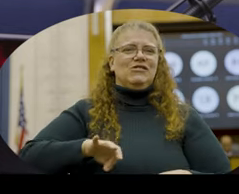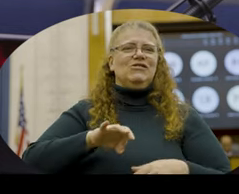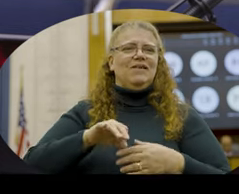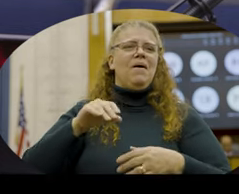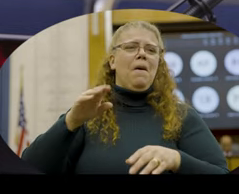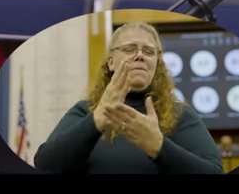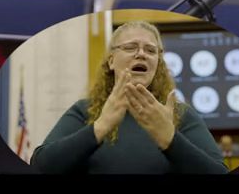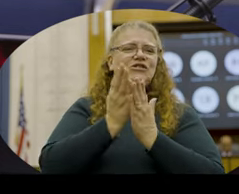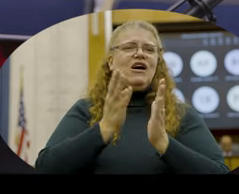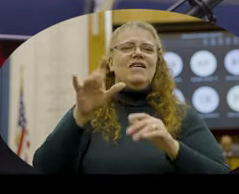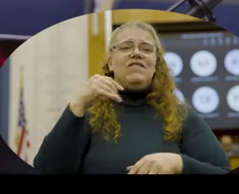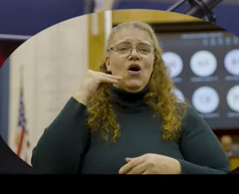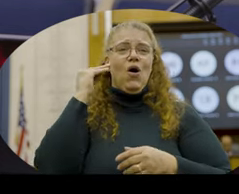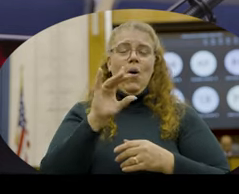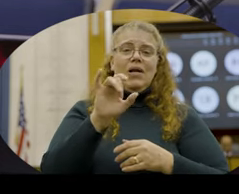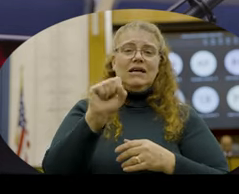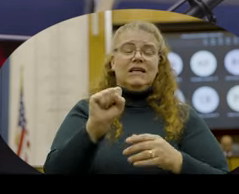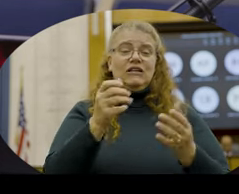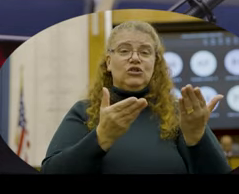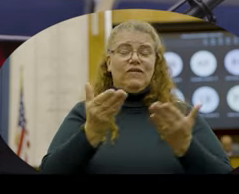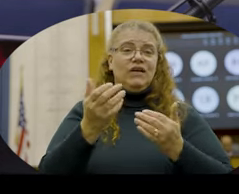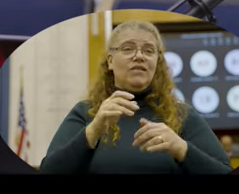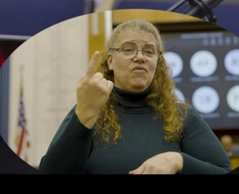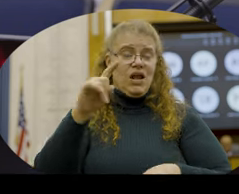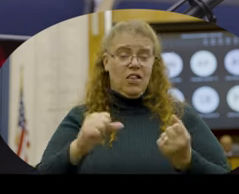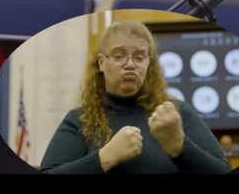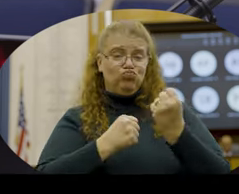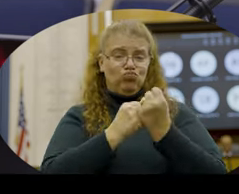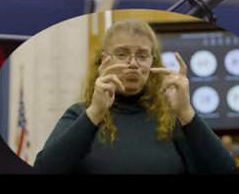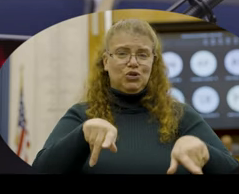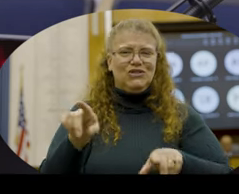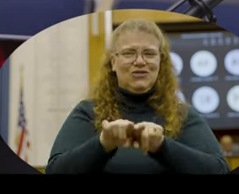services liaison as well. And